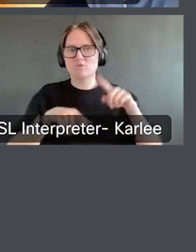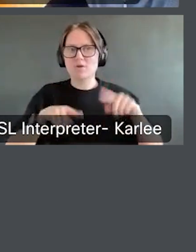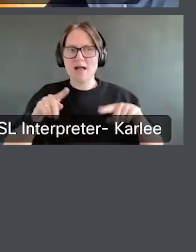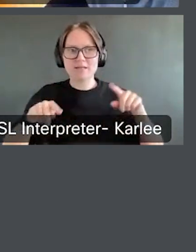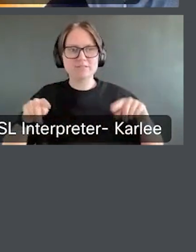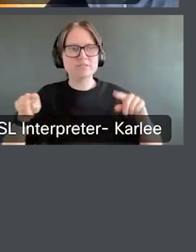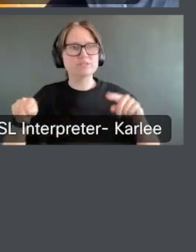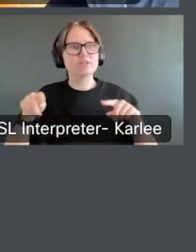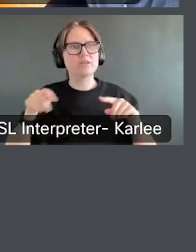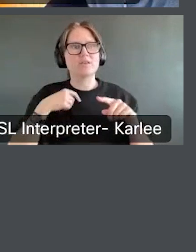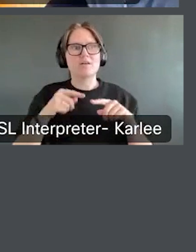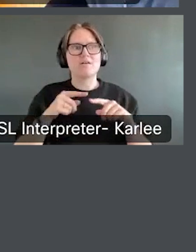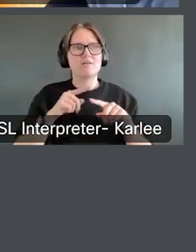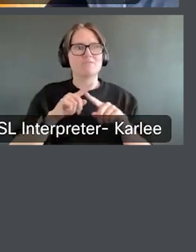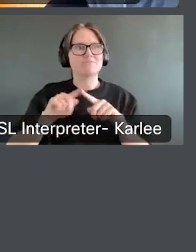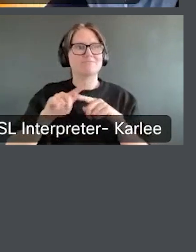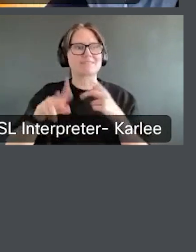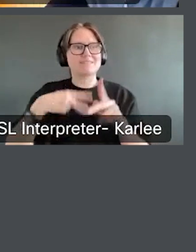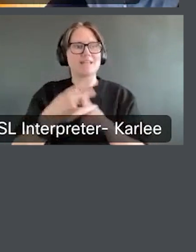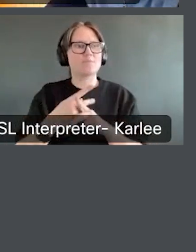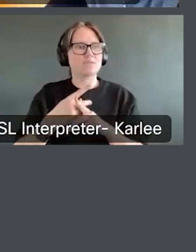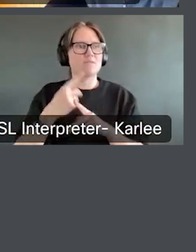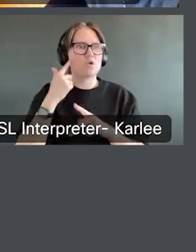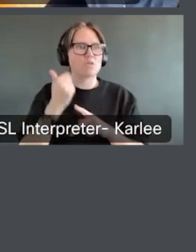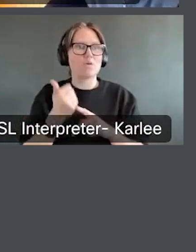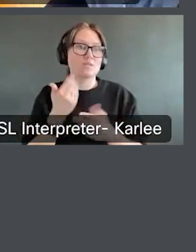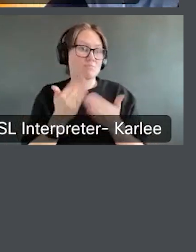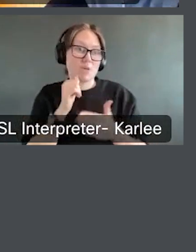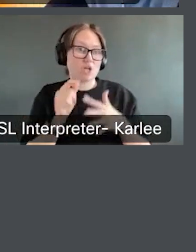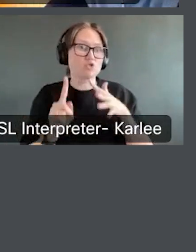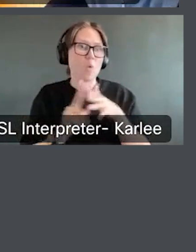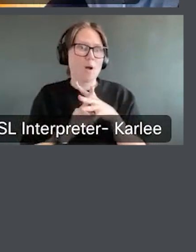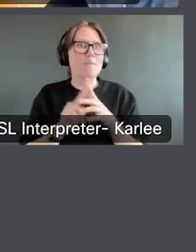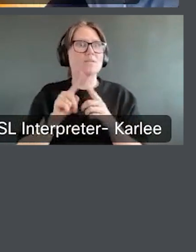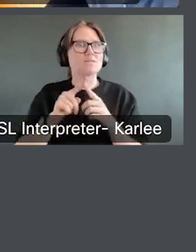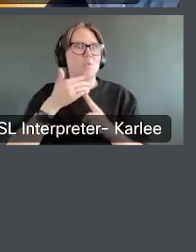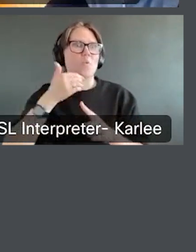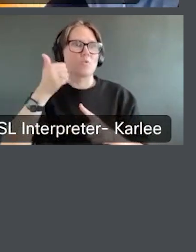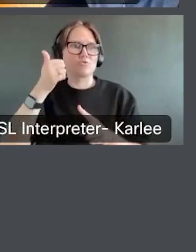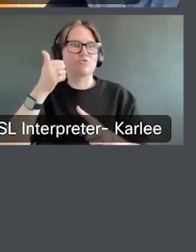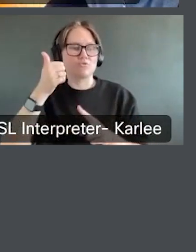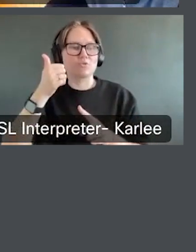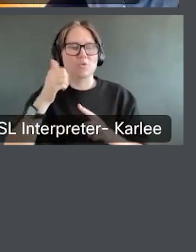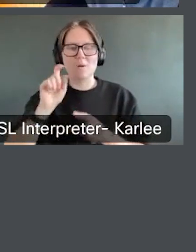show up until after the newborn period that we need to be mindful of.